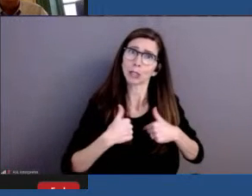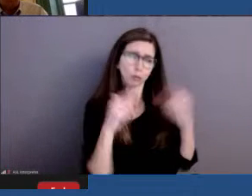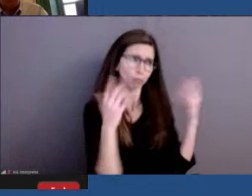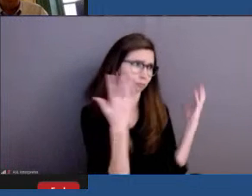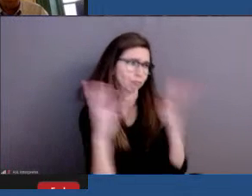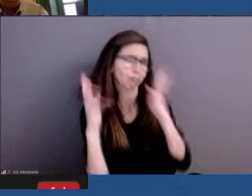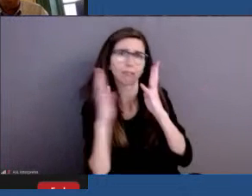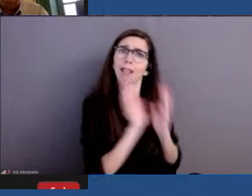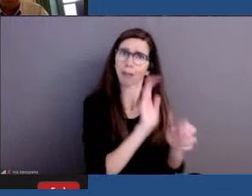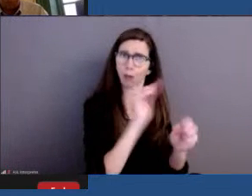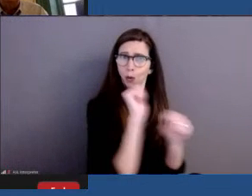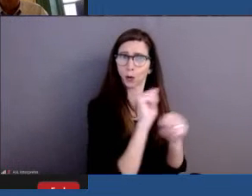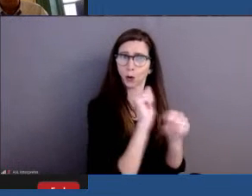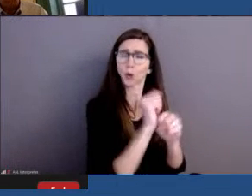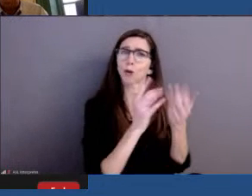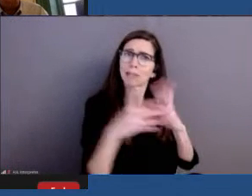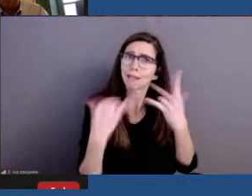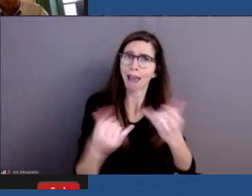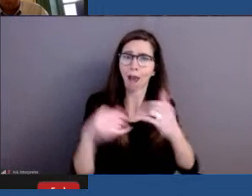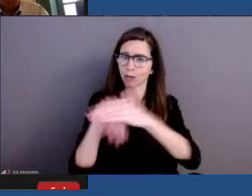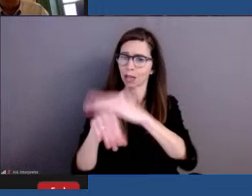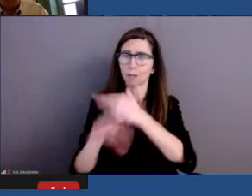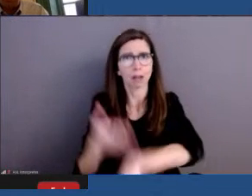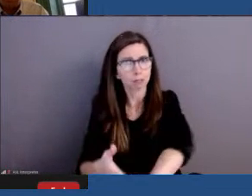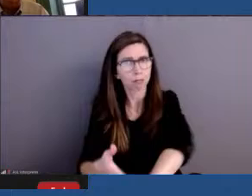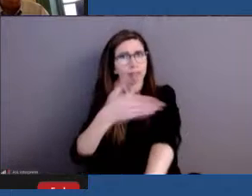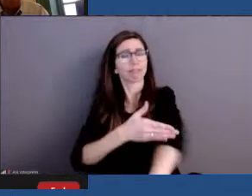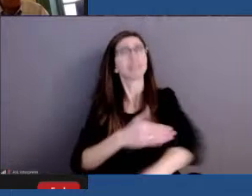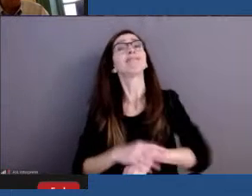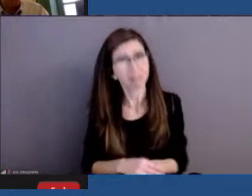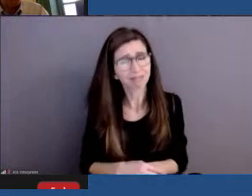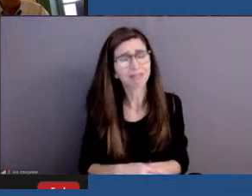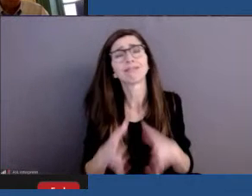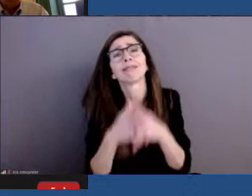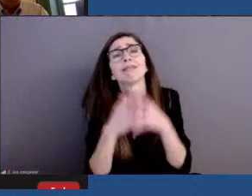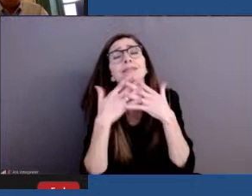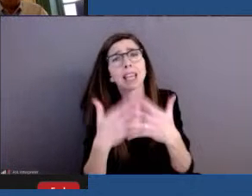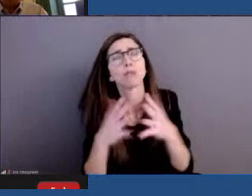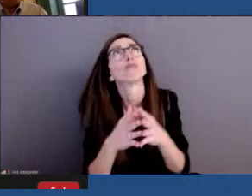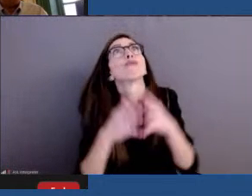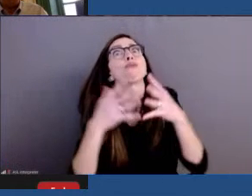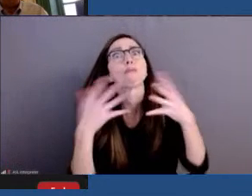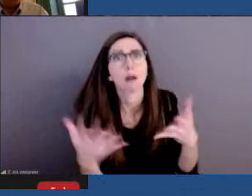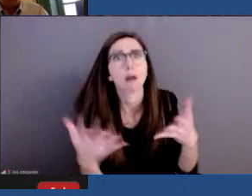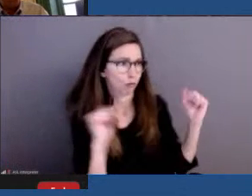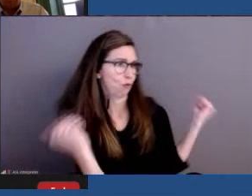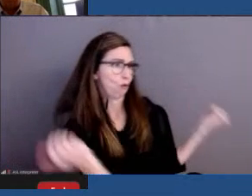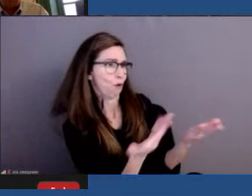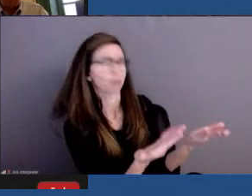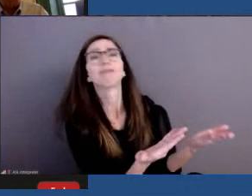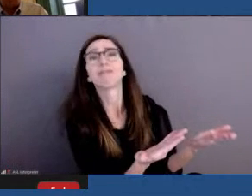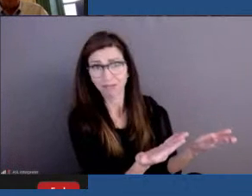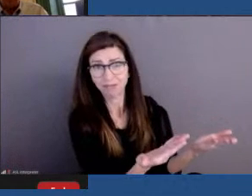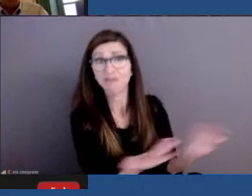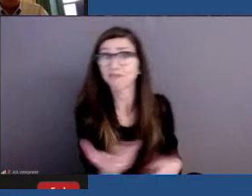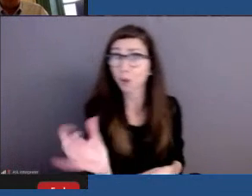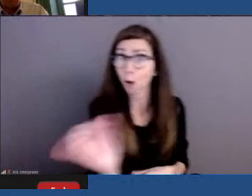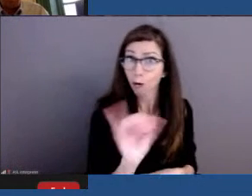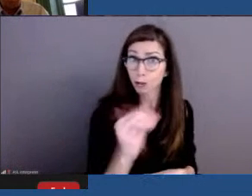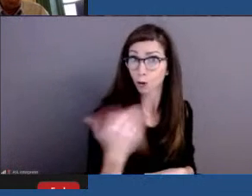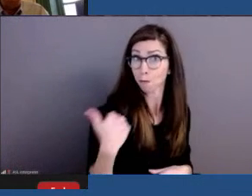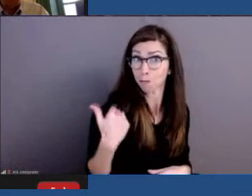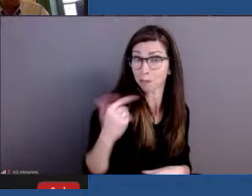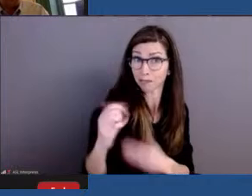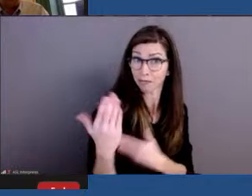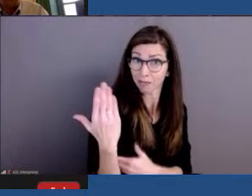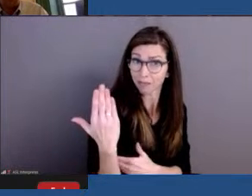and inclusive to all. A big thank you to all, and grand merci à vous tous. I also wanted to mention that earlier today, Councillor